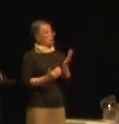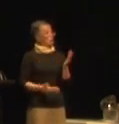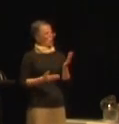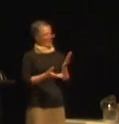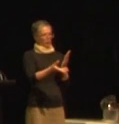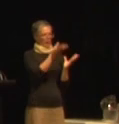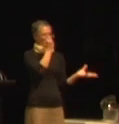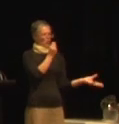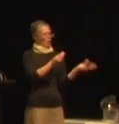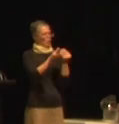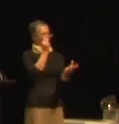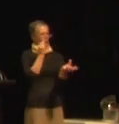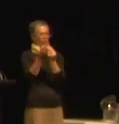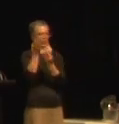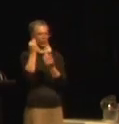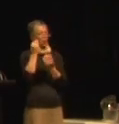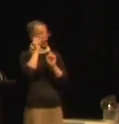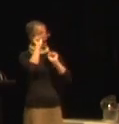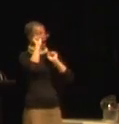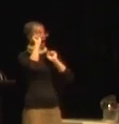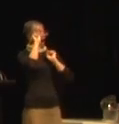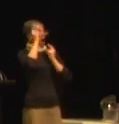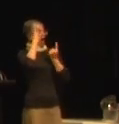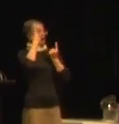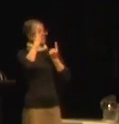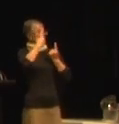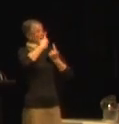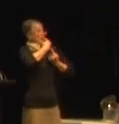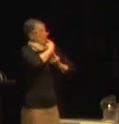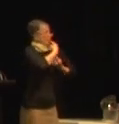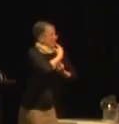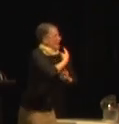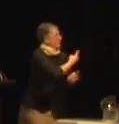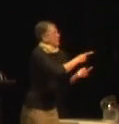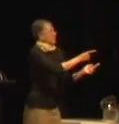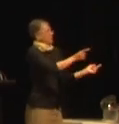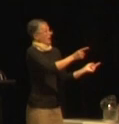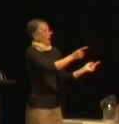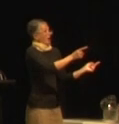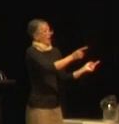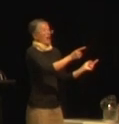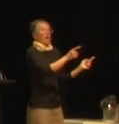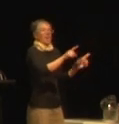idea, if it contrasts with their own worldview, the less likely they are to take action.